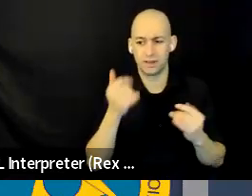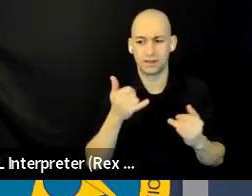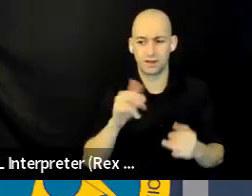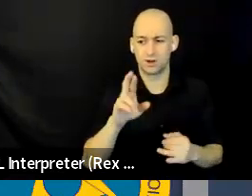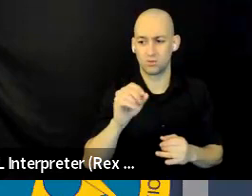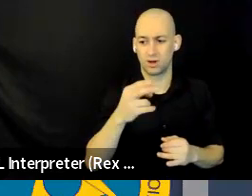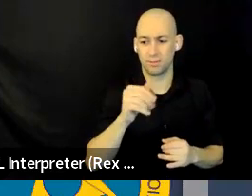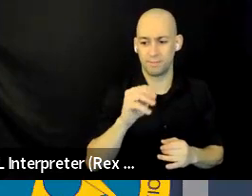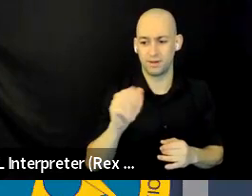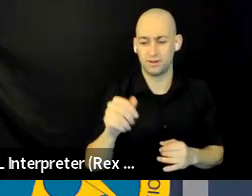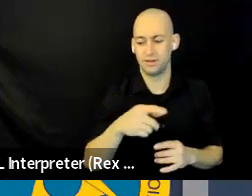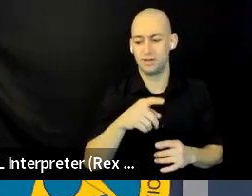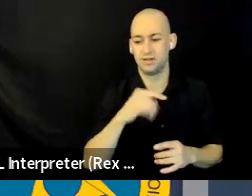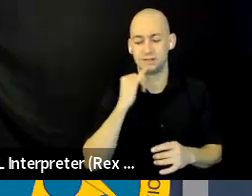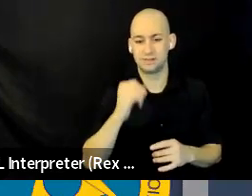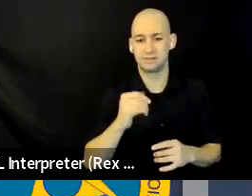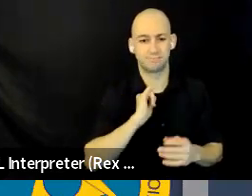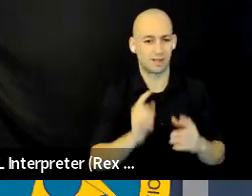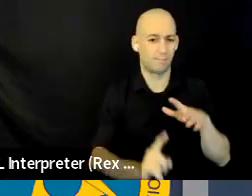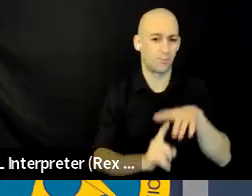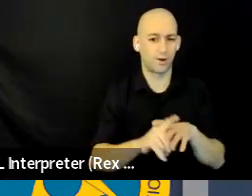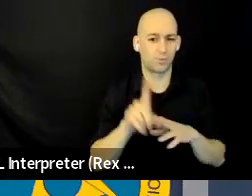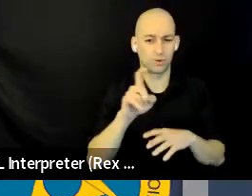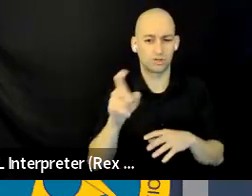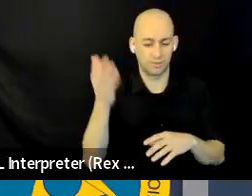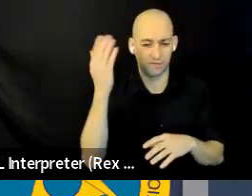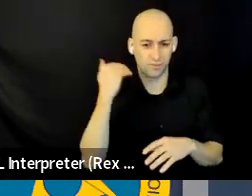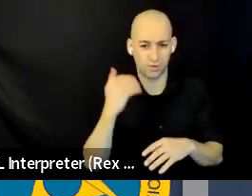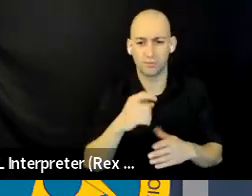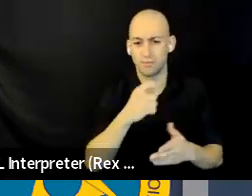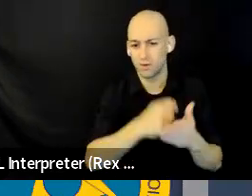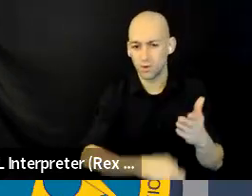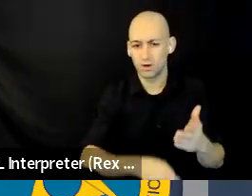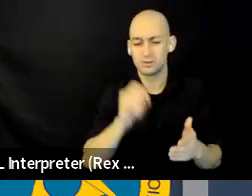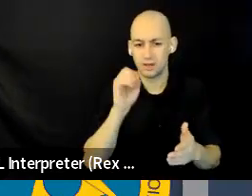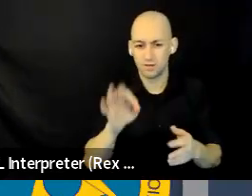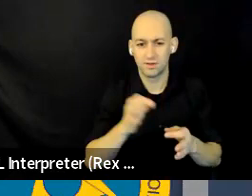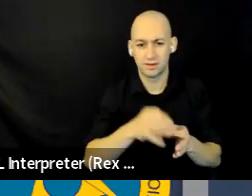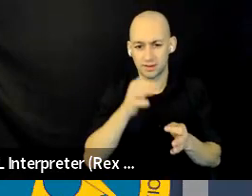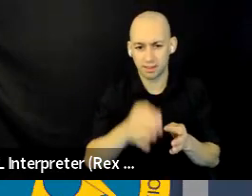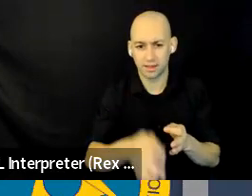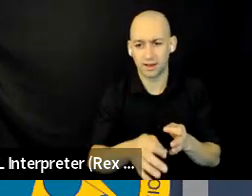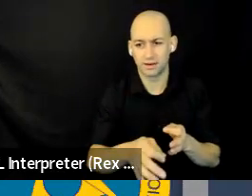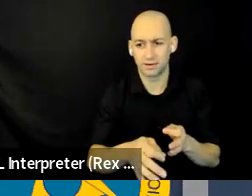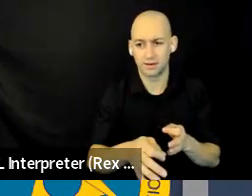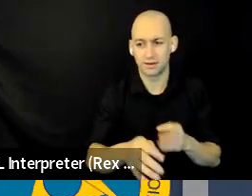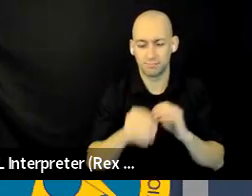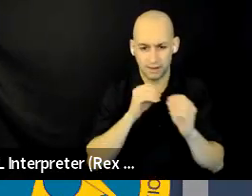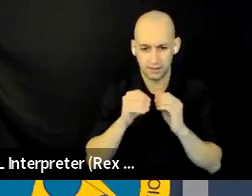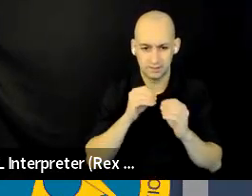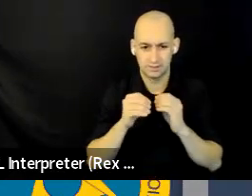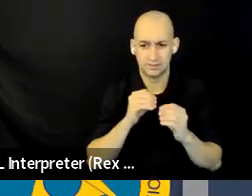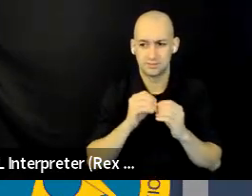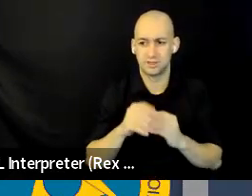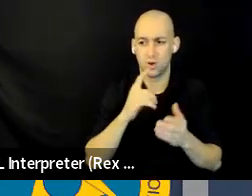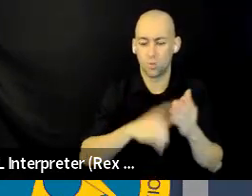Rahama, is, you know, and I've brought this question up before about the cost of delayed maintenance and what